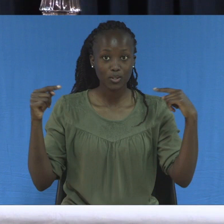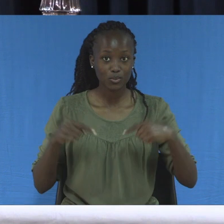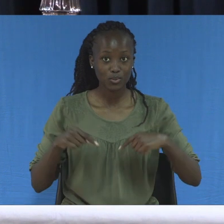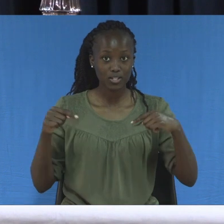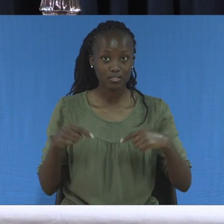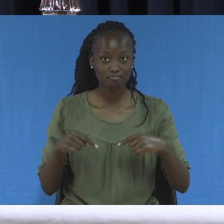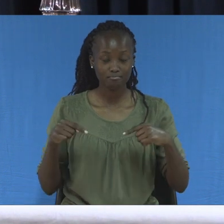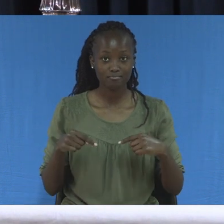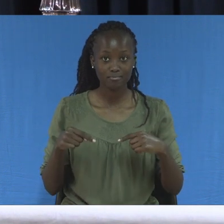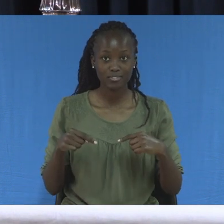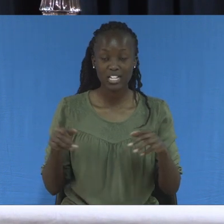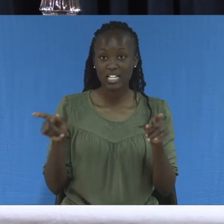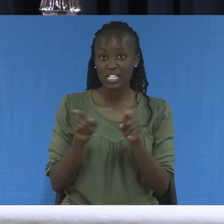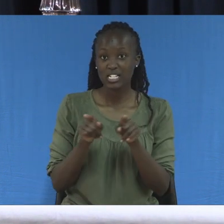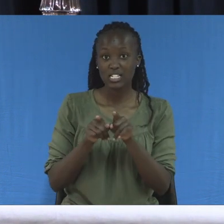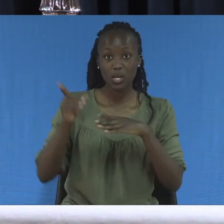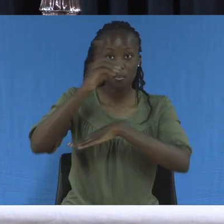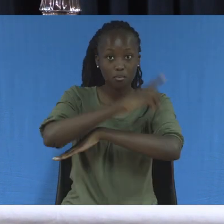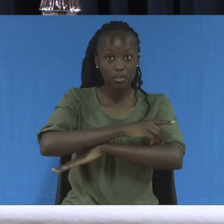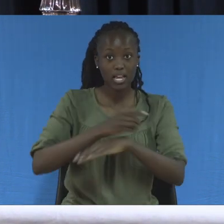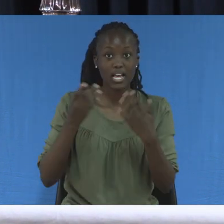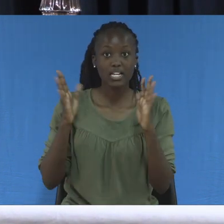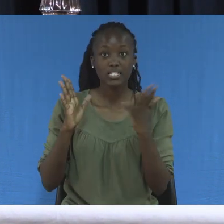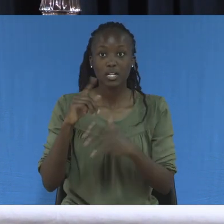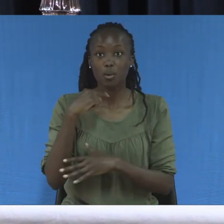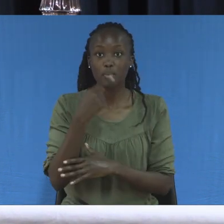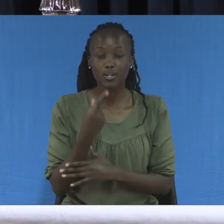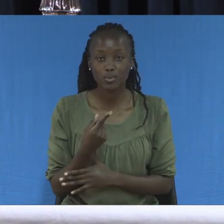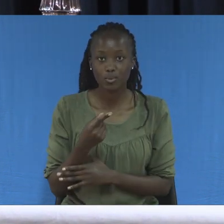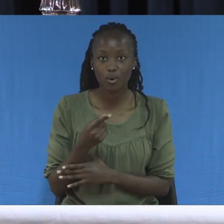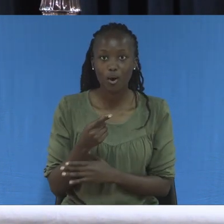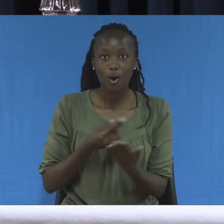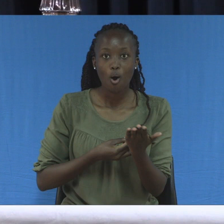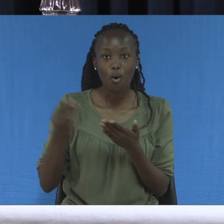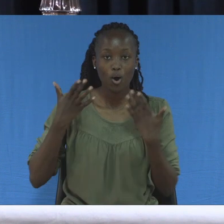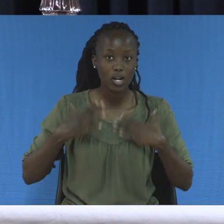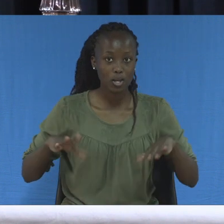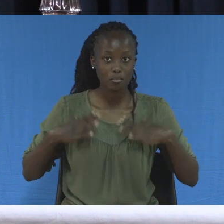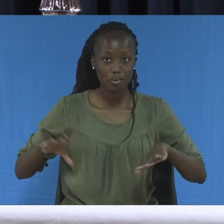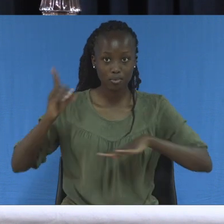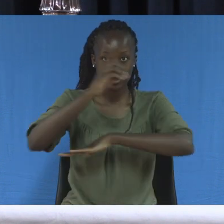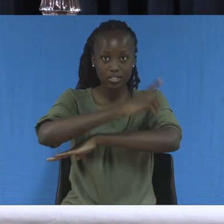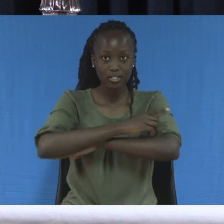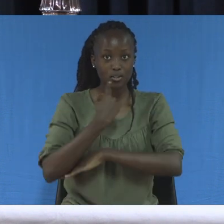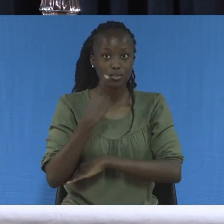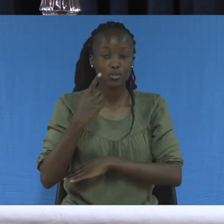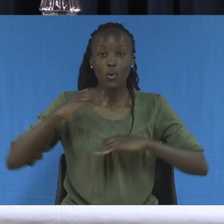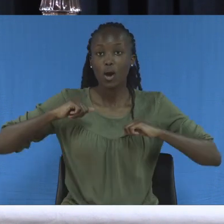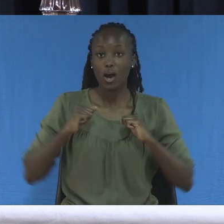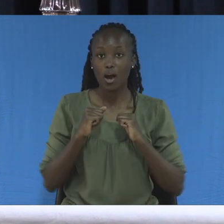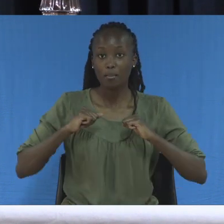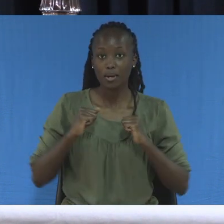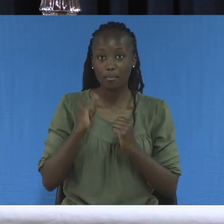Today is also the day that we are celebrating the All Saints Day, and so we are happy